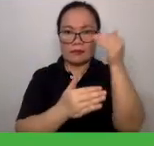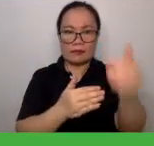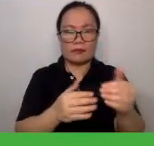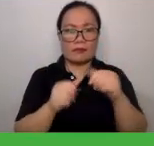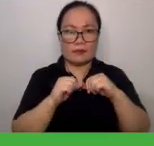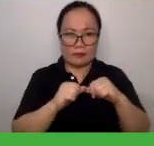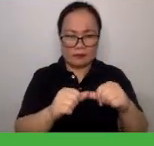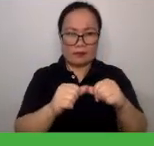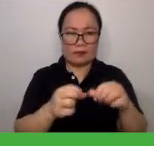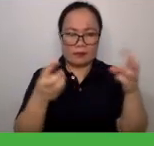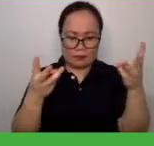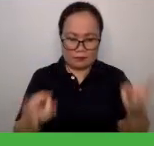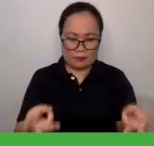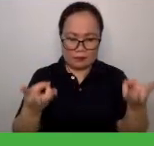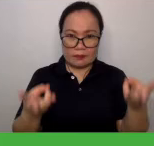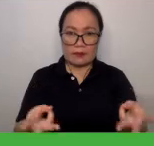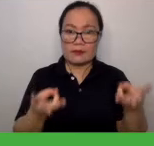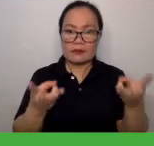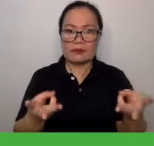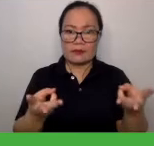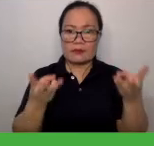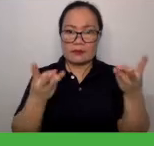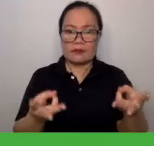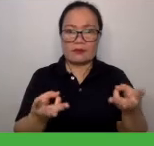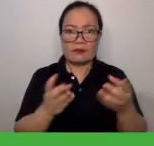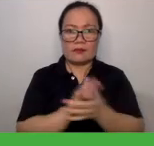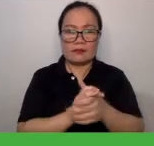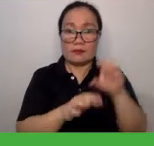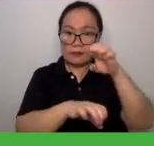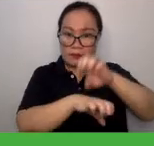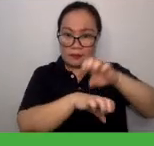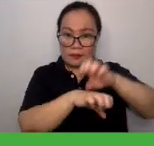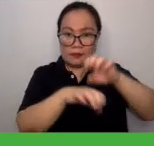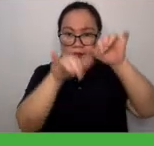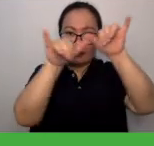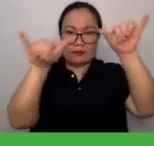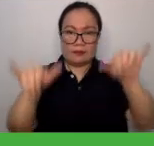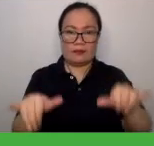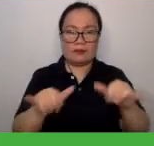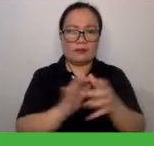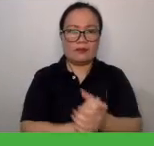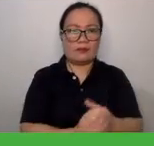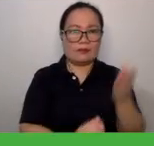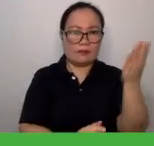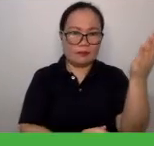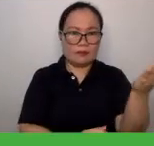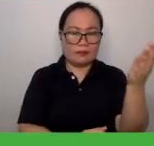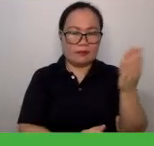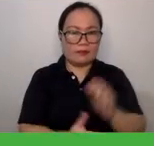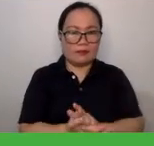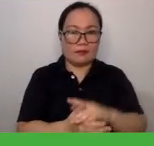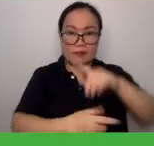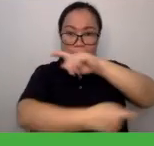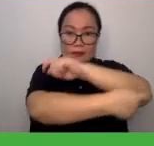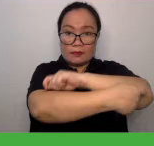Next, let's proceed to the weight, the measures of weight in the English system. So, this is the table of equivalence in